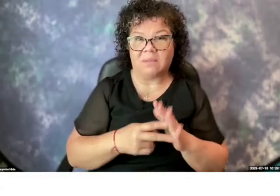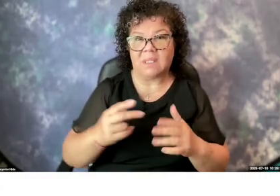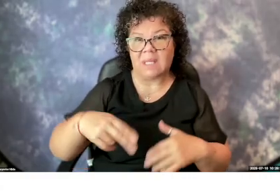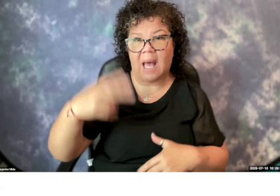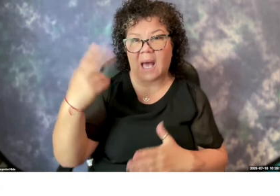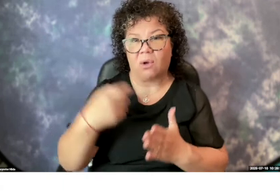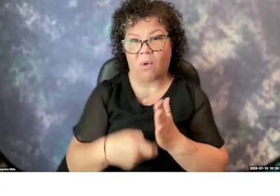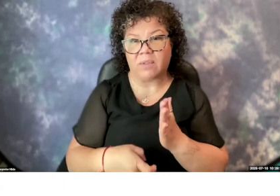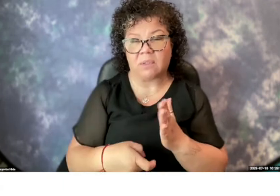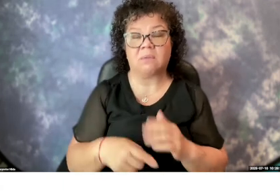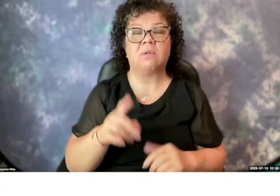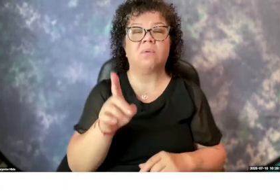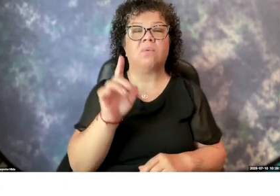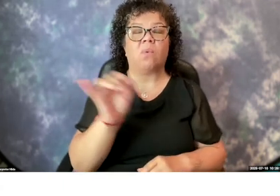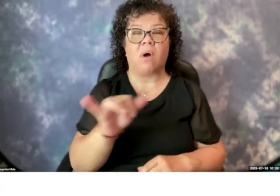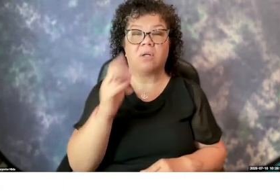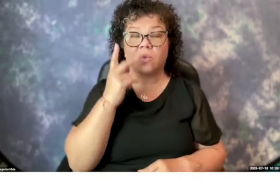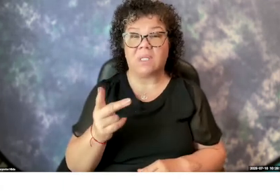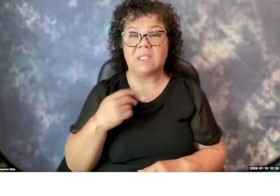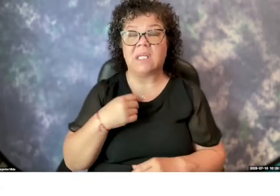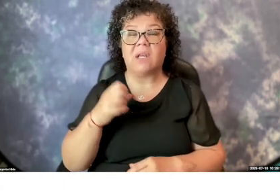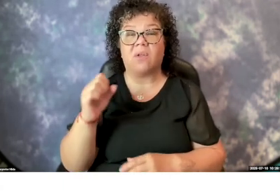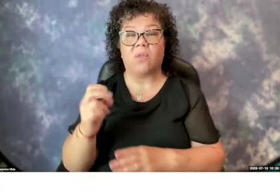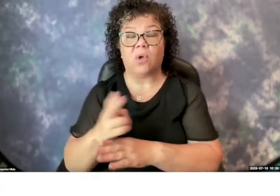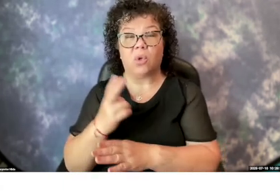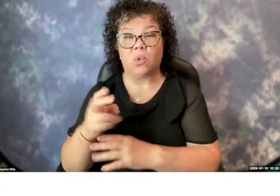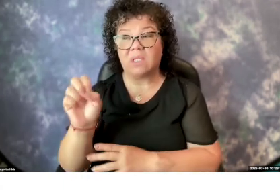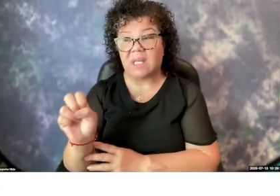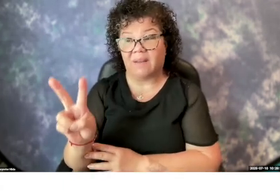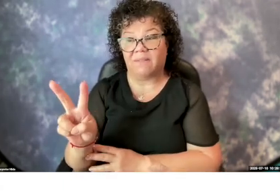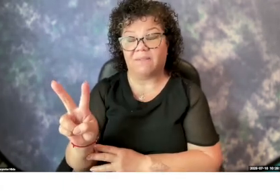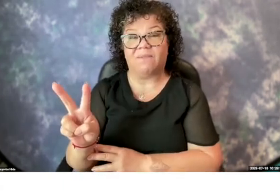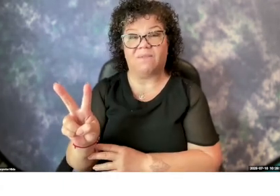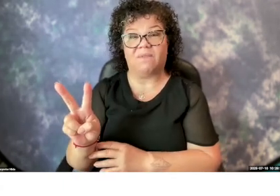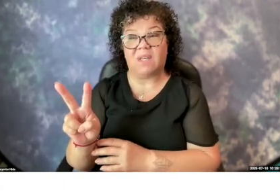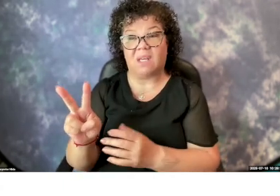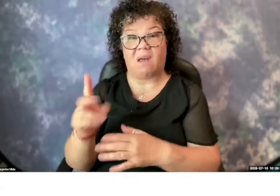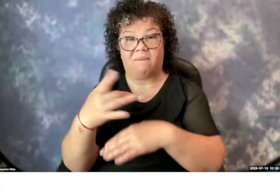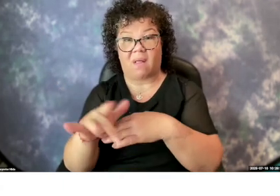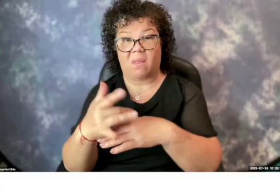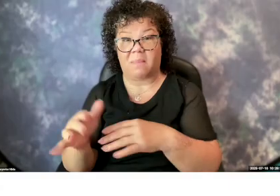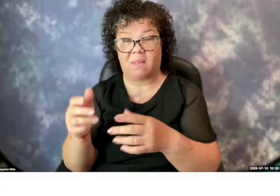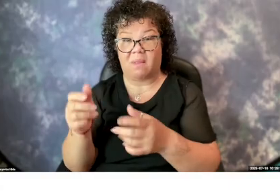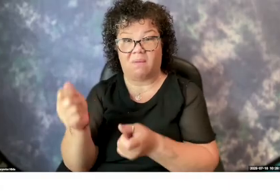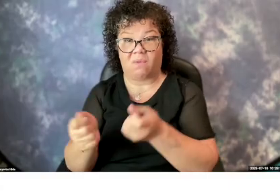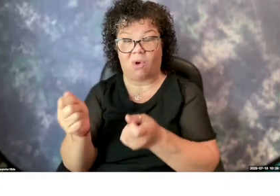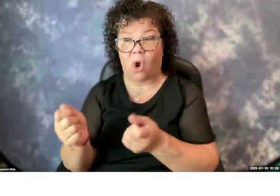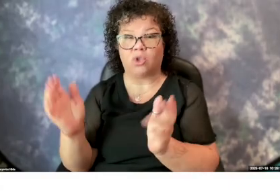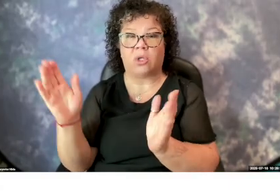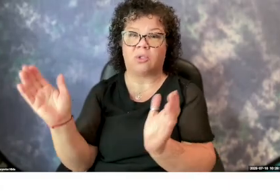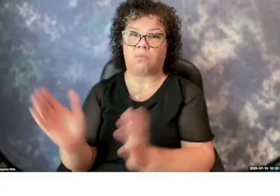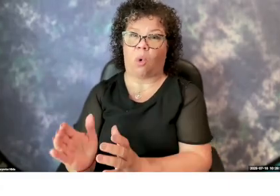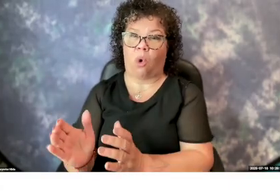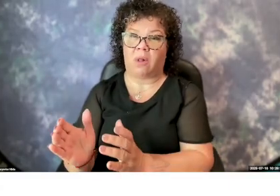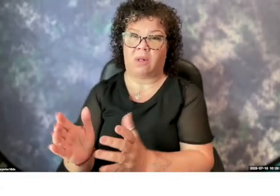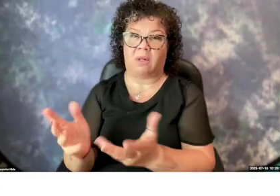We're also seeing that the used EV market is much smaller than the used internal combustion engine